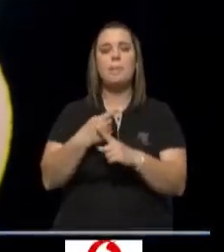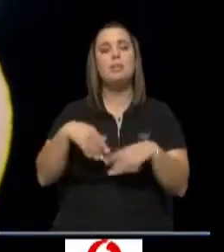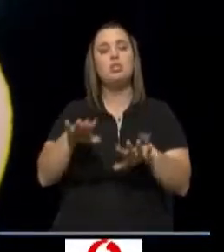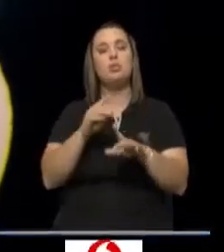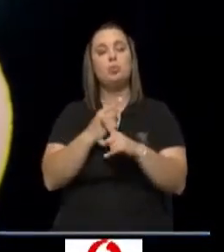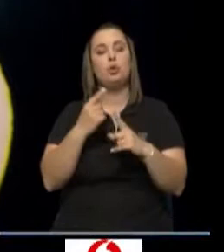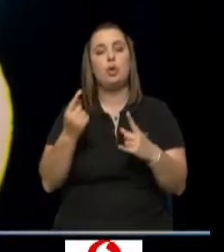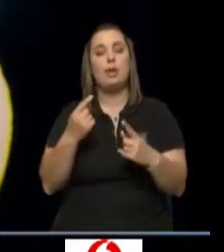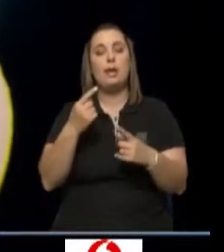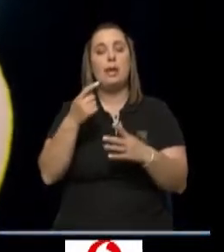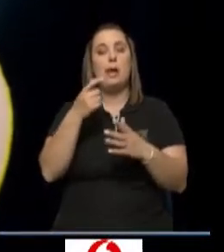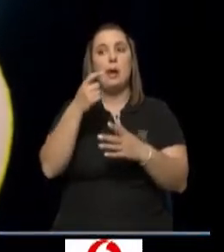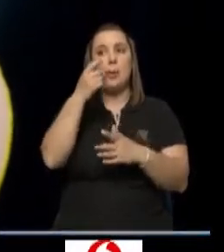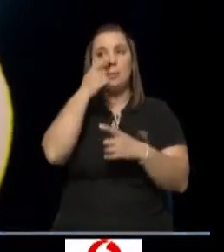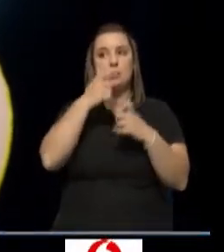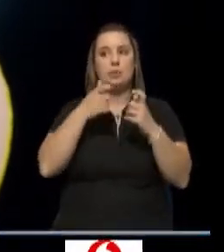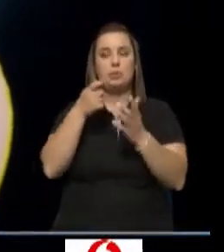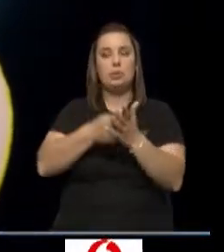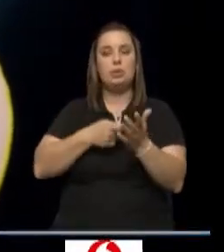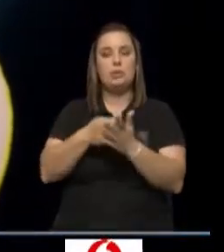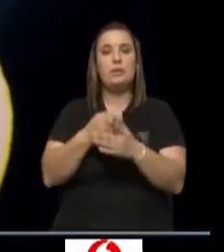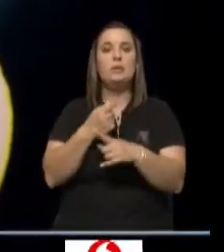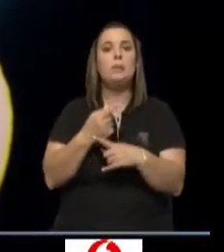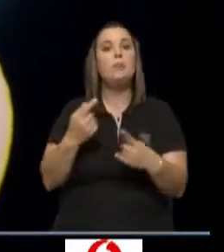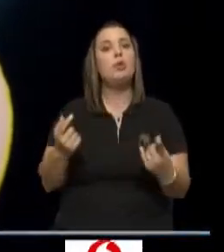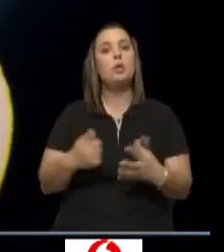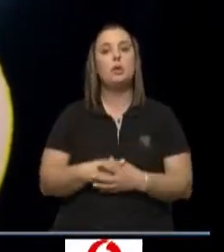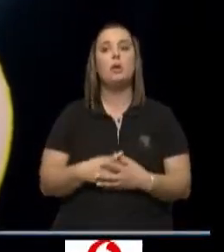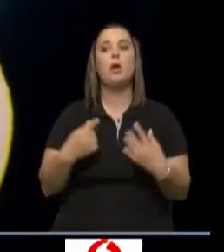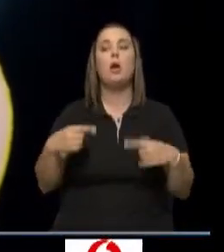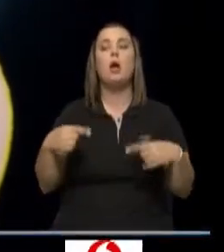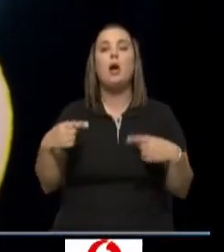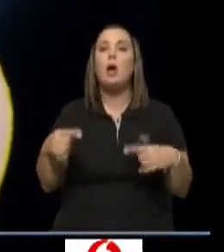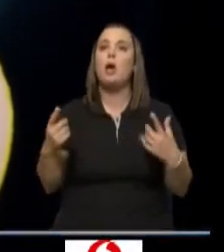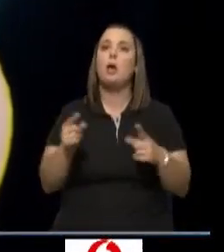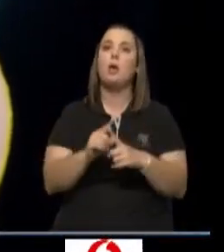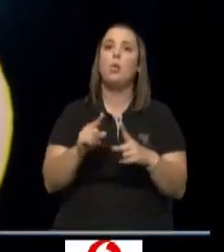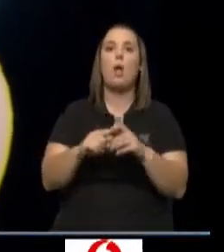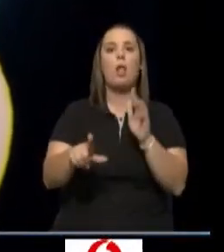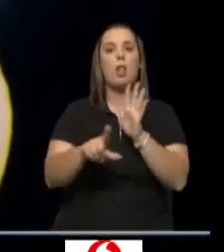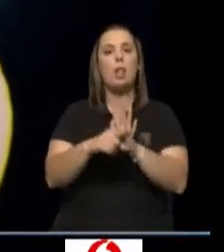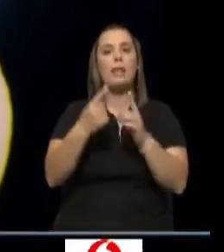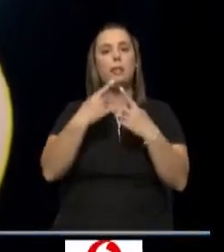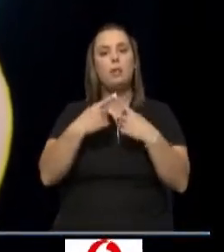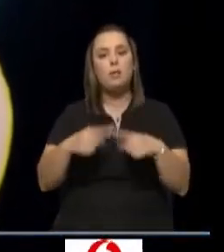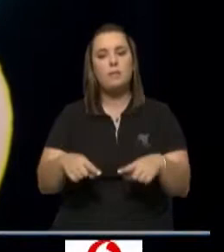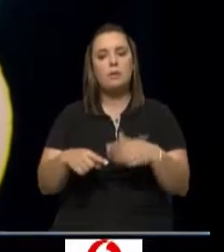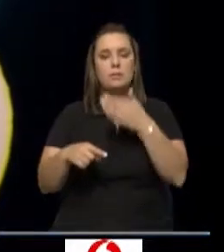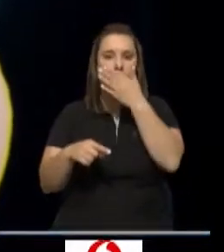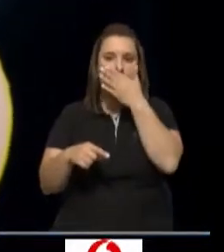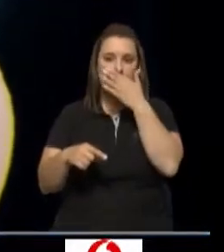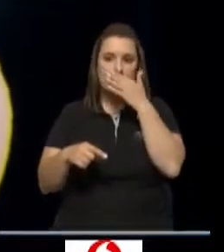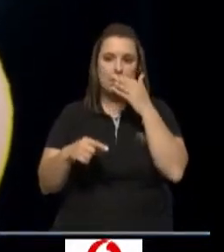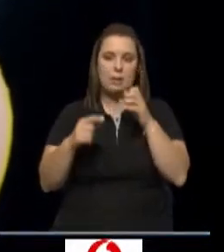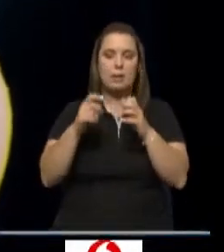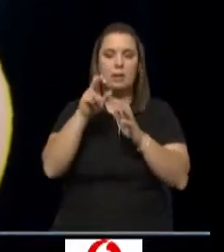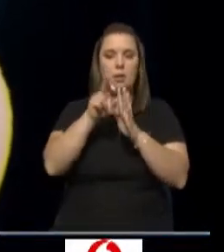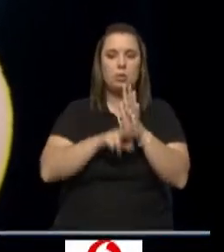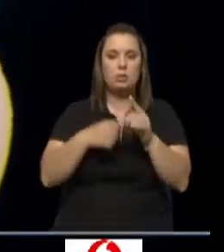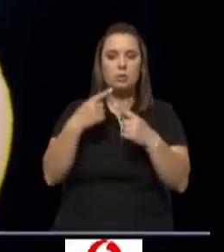is, why are the investors investing? And why is there some sort of a